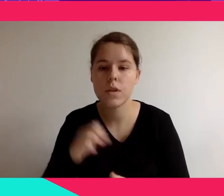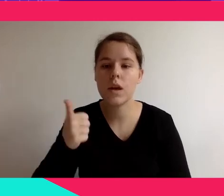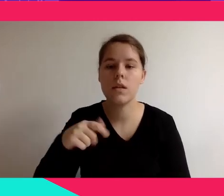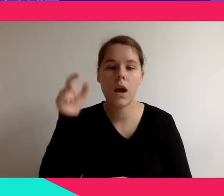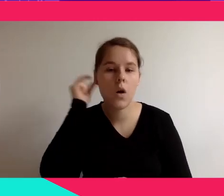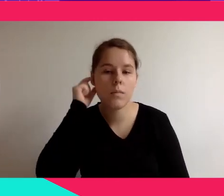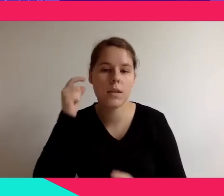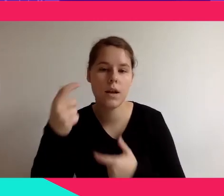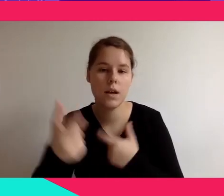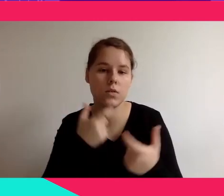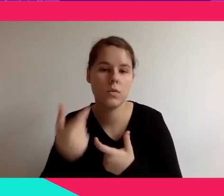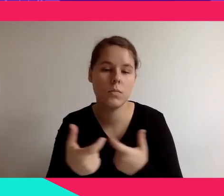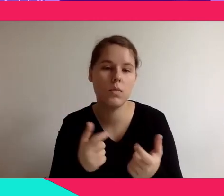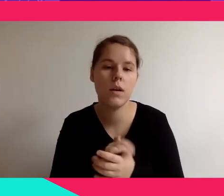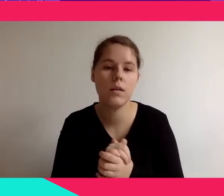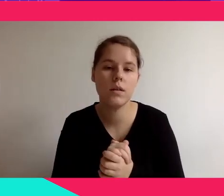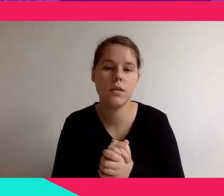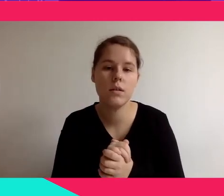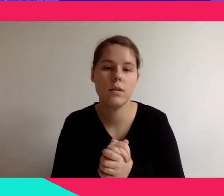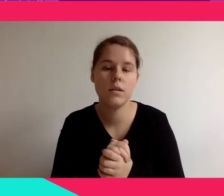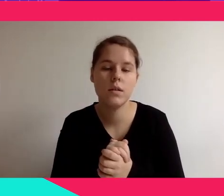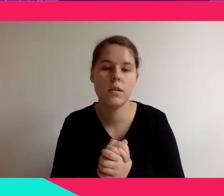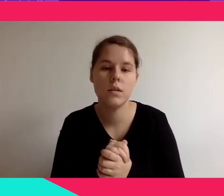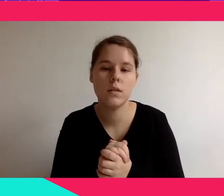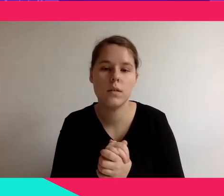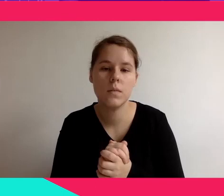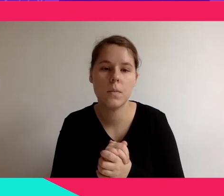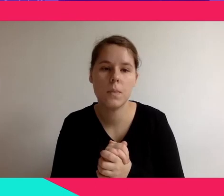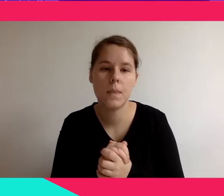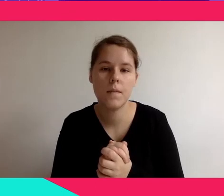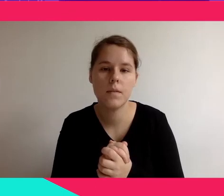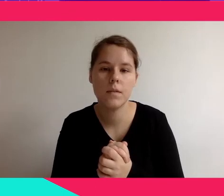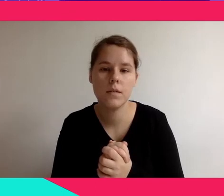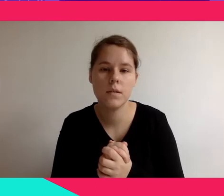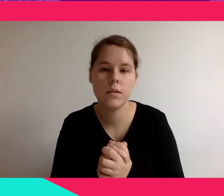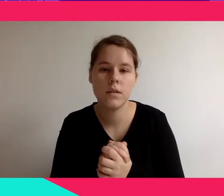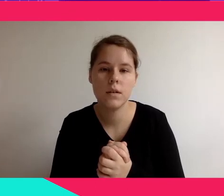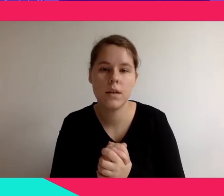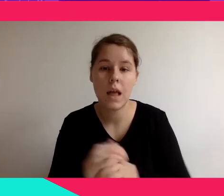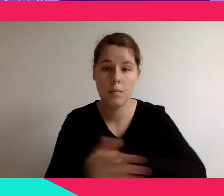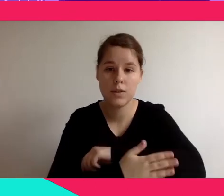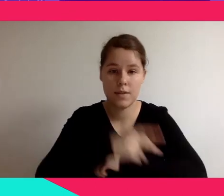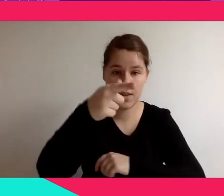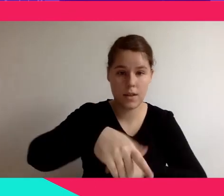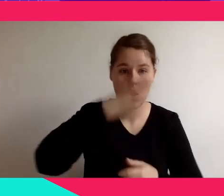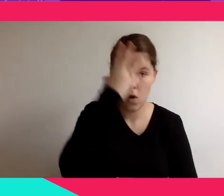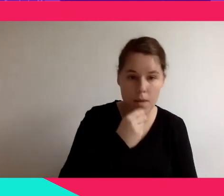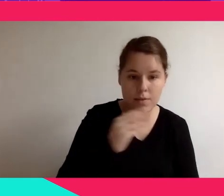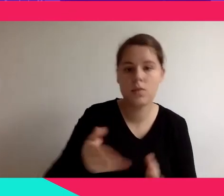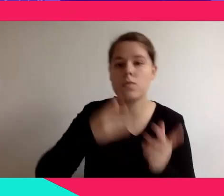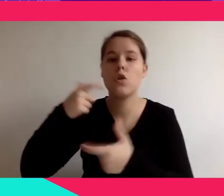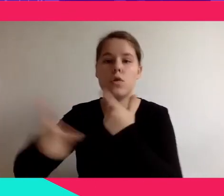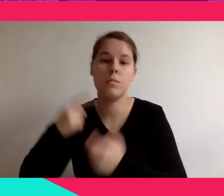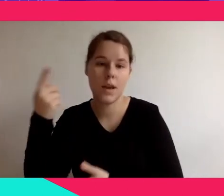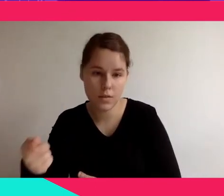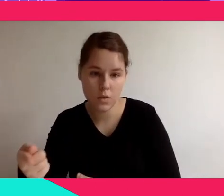1532, Melancholia by Lucas Cranach the Elder, where the designers, it's a Milan-based design company called Three